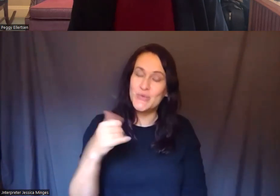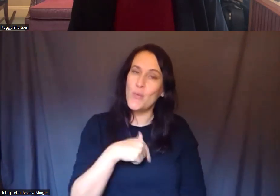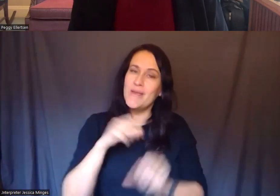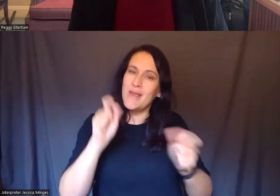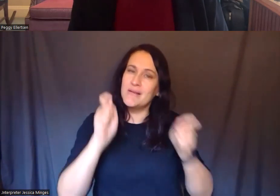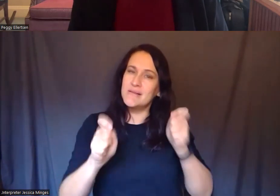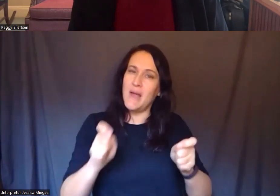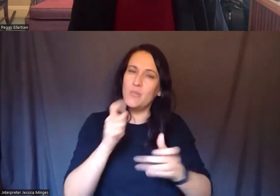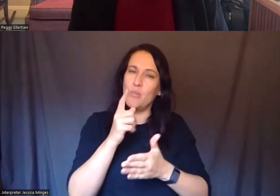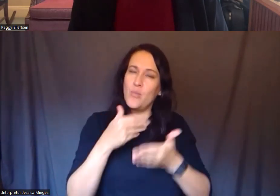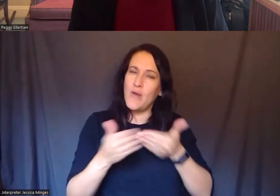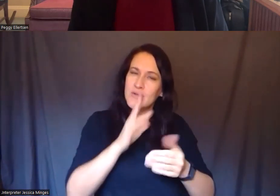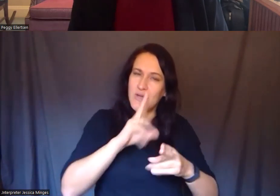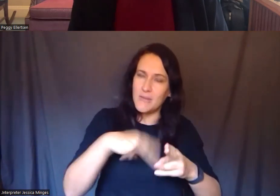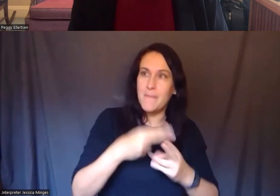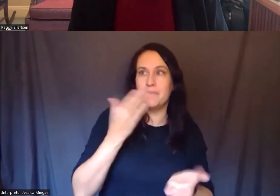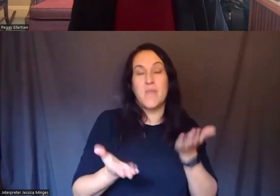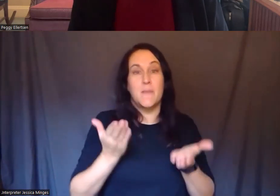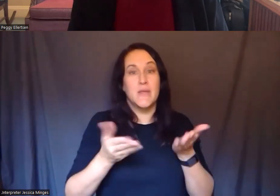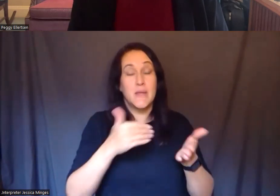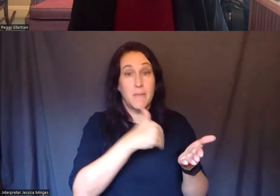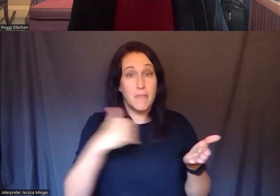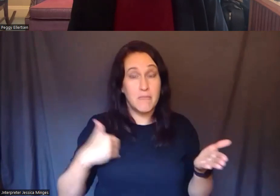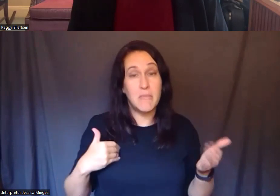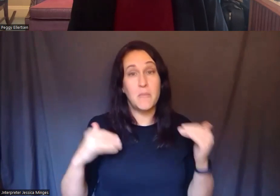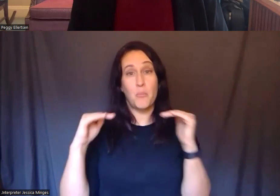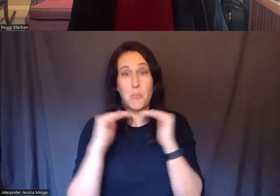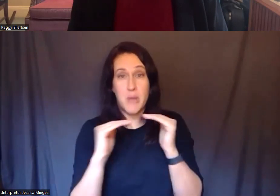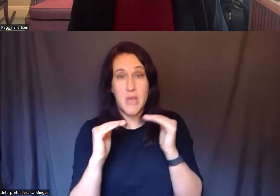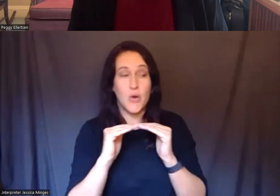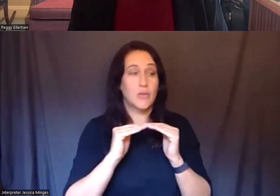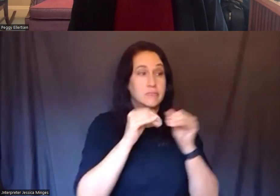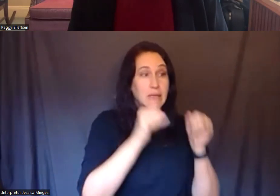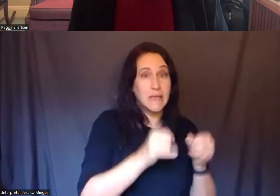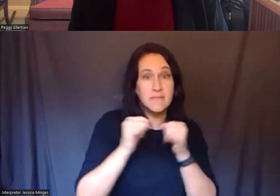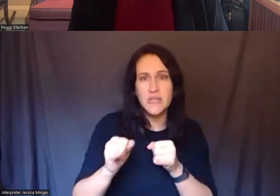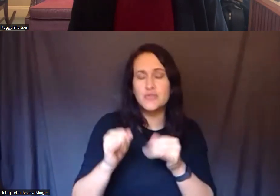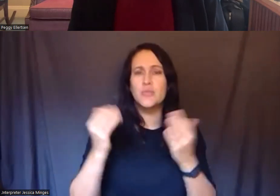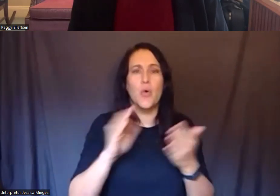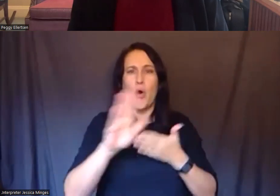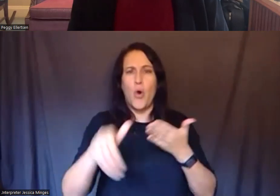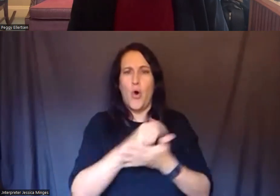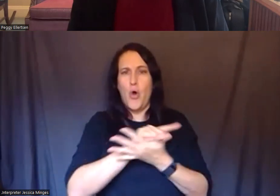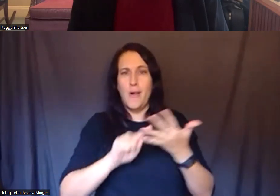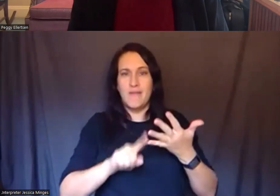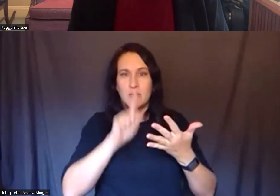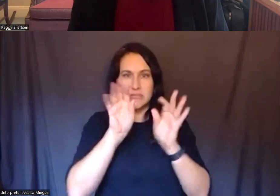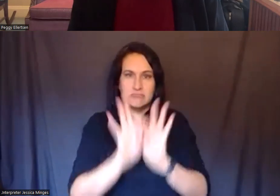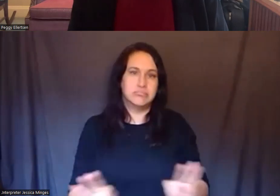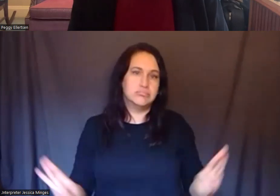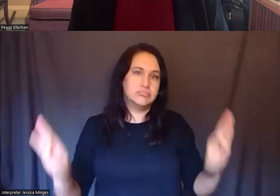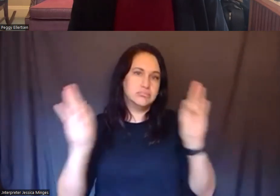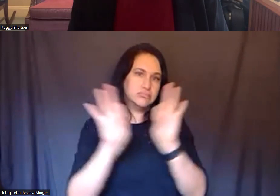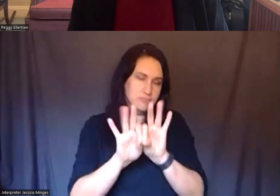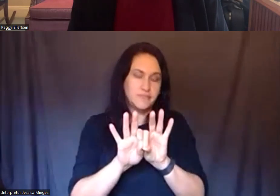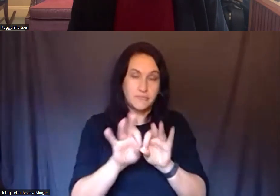talking about to whether you're talking about a member or a peer or an individual. All of that is really critical. And